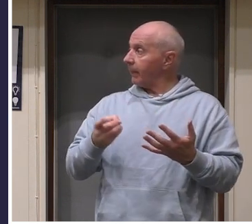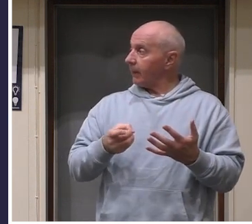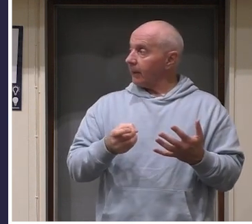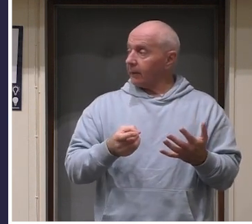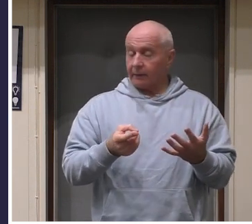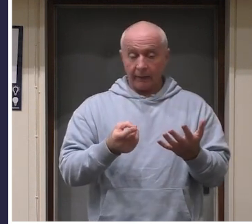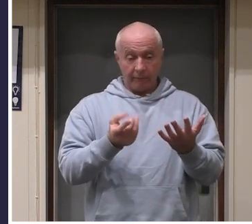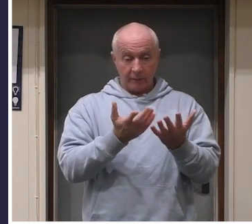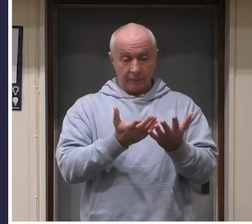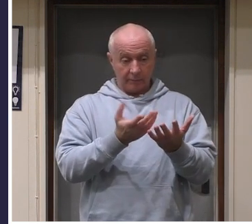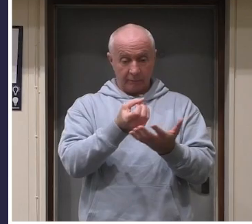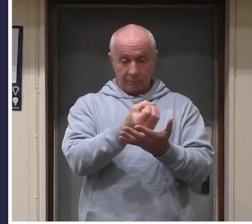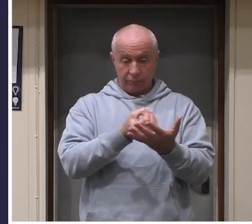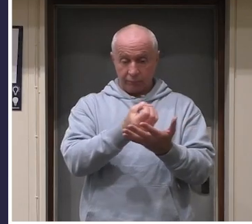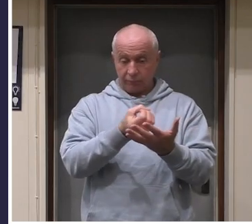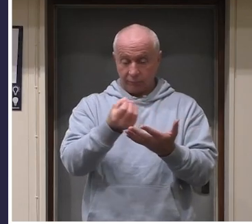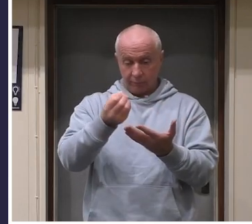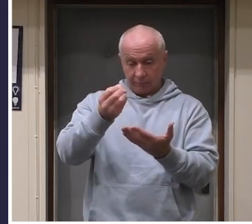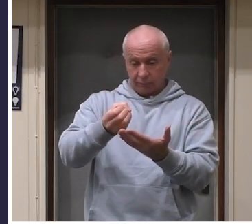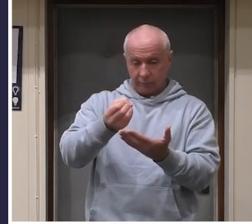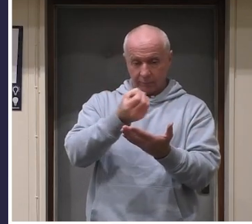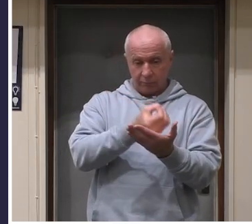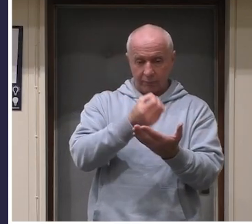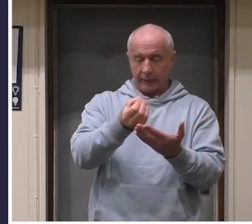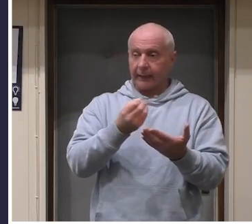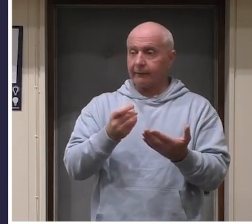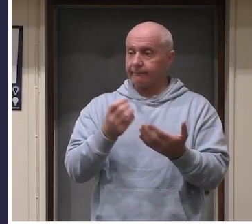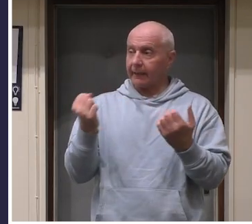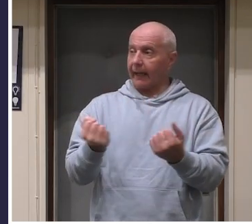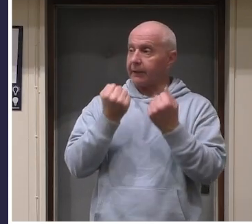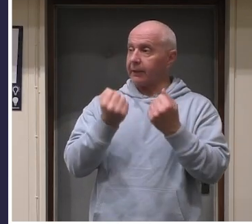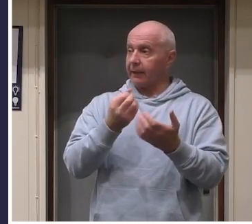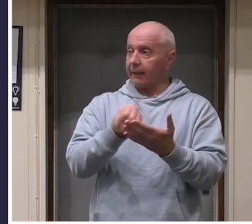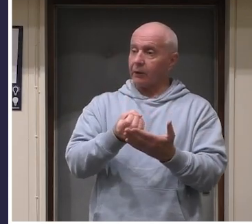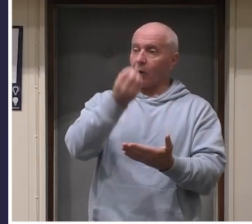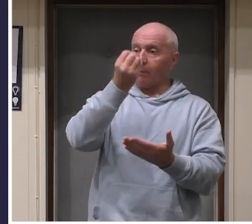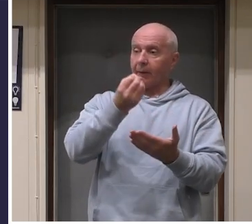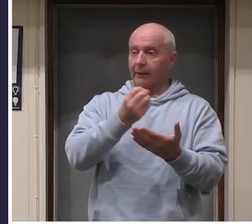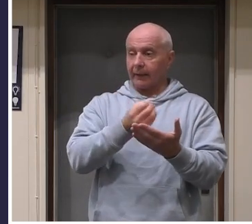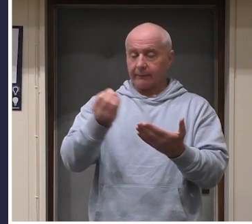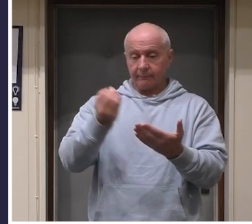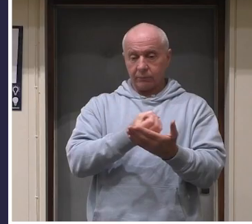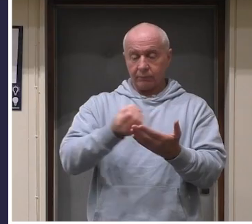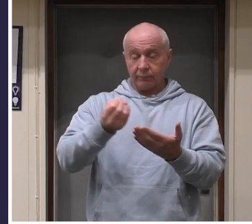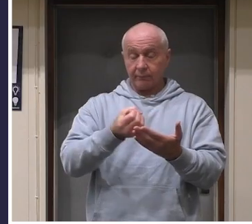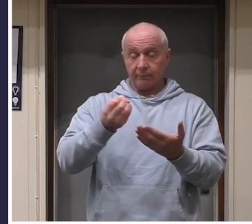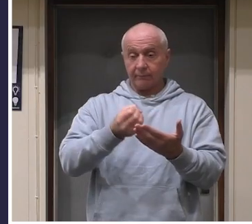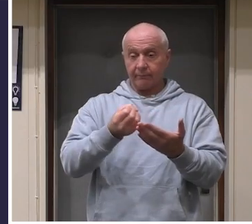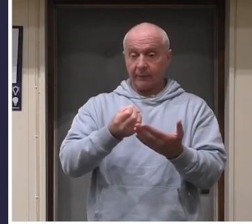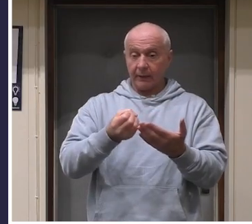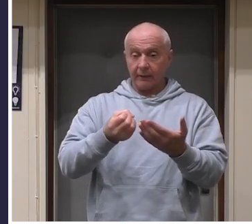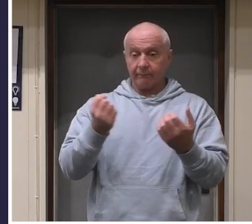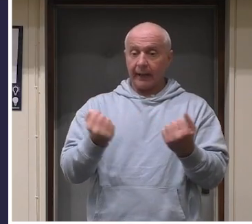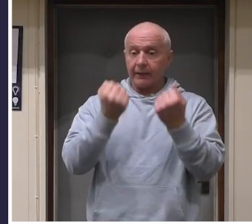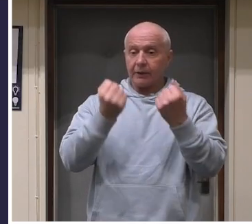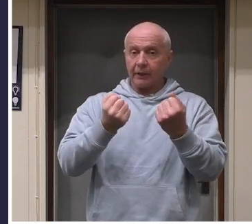is the potential and the particle is sitting there, it can gain a lot of energy. It can still go up. It can also lose a lot of energy, right?